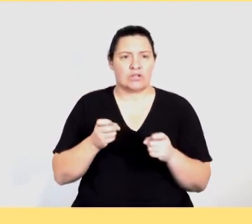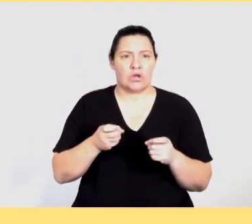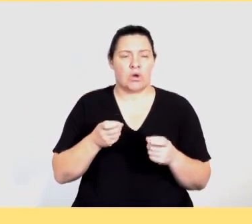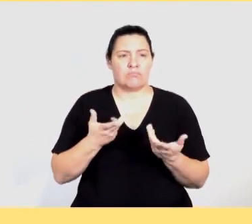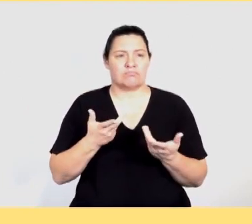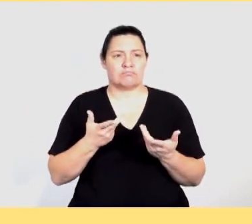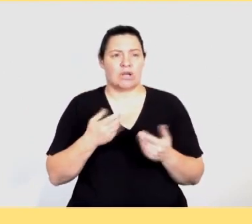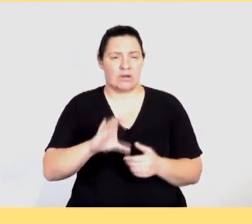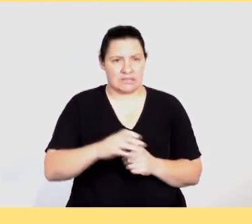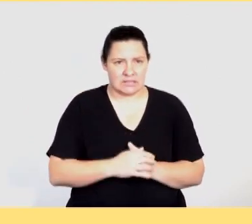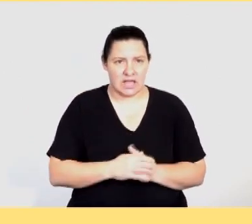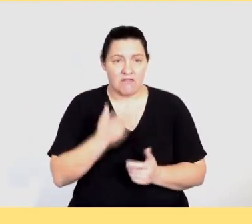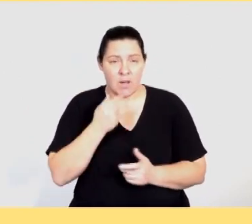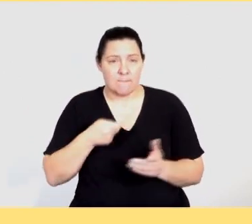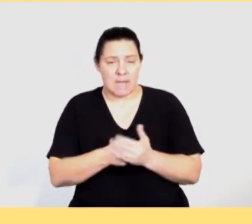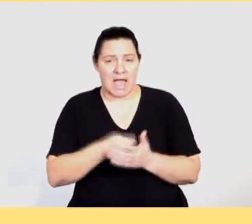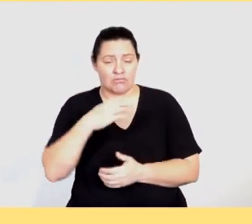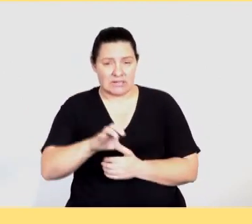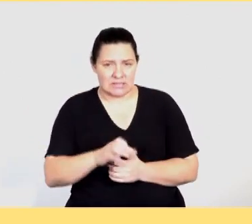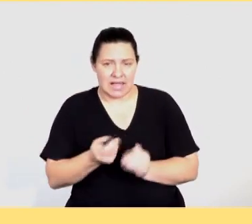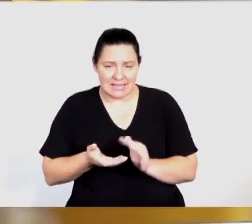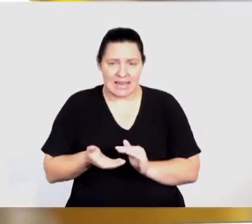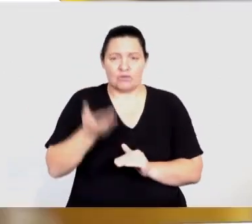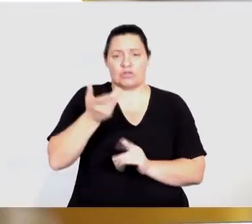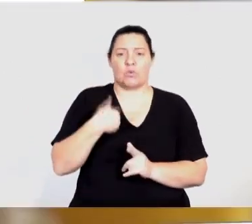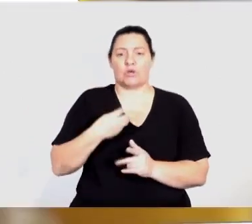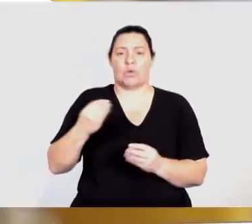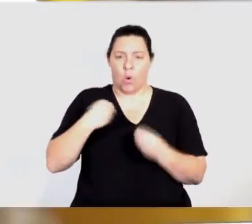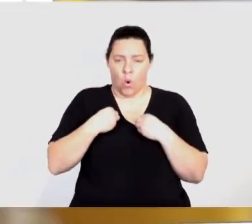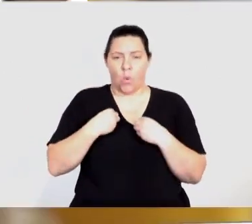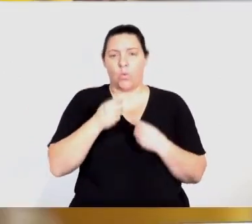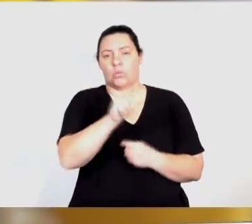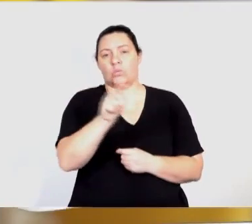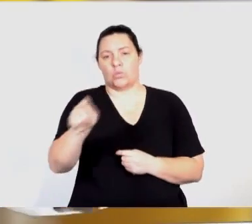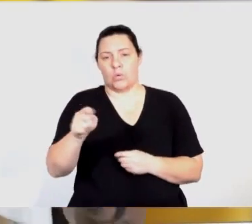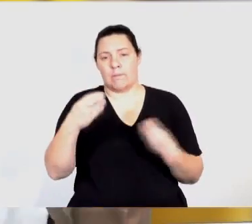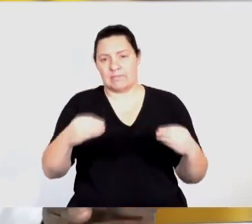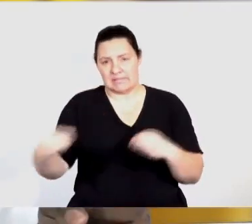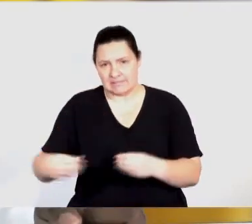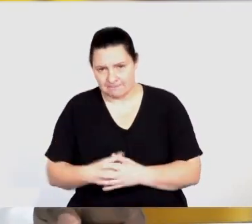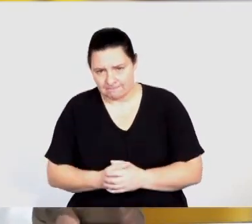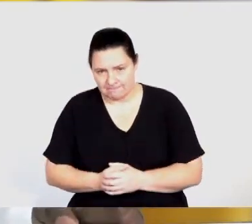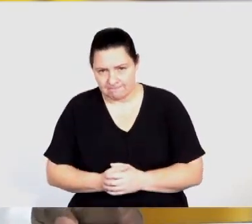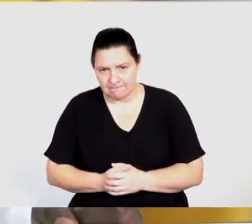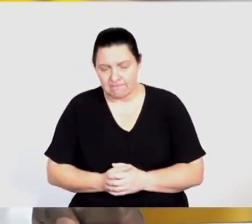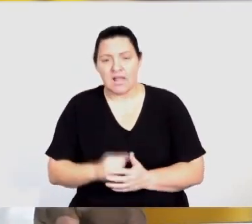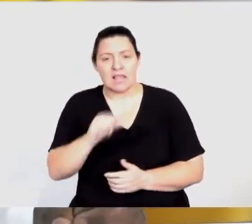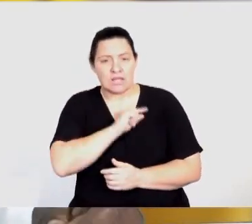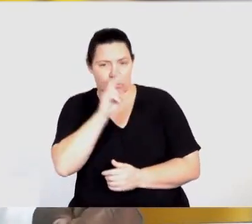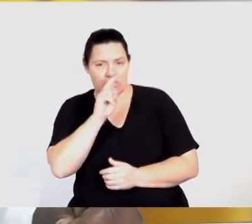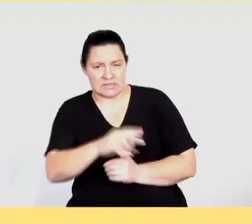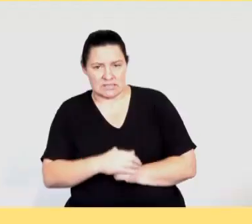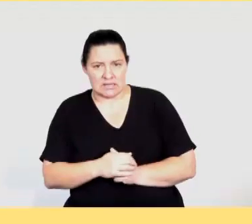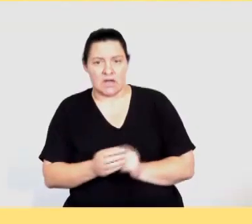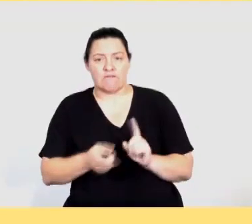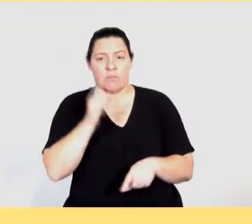control. So once we buy on credit, it increases what we owe to our creditors. Hence,